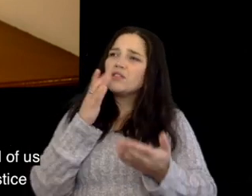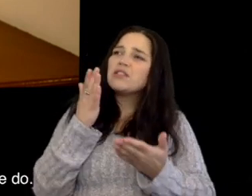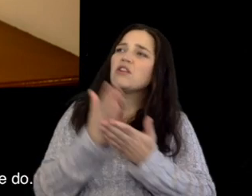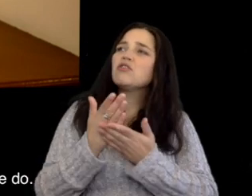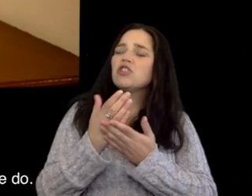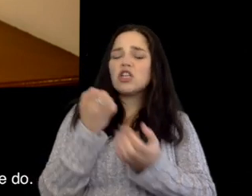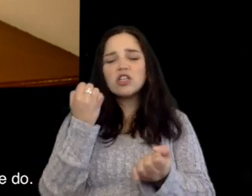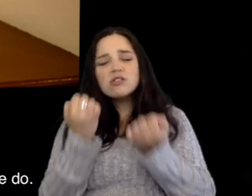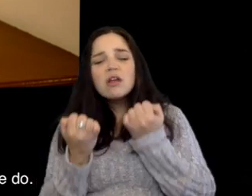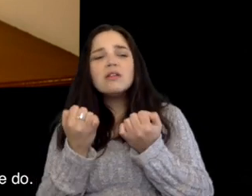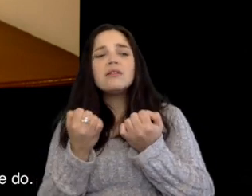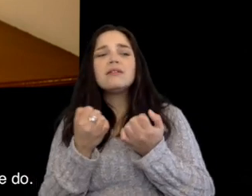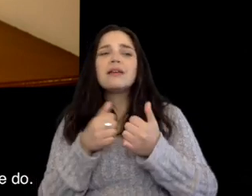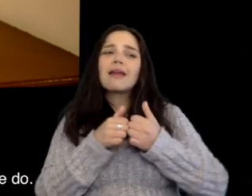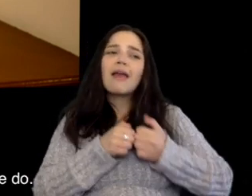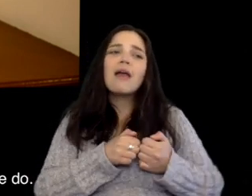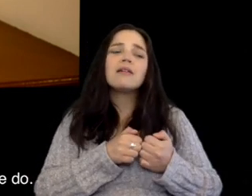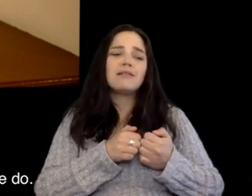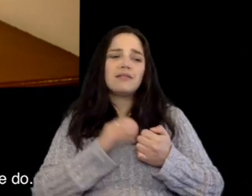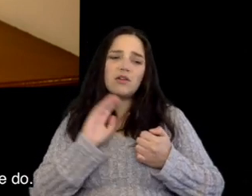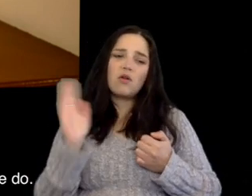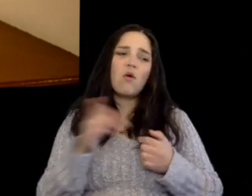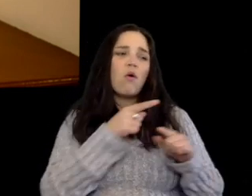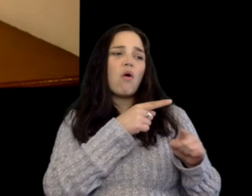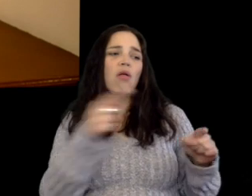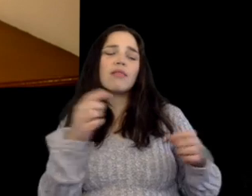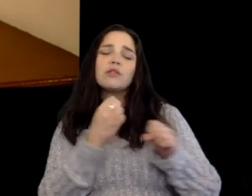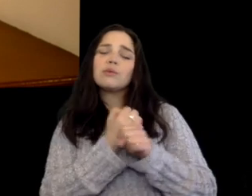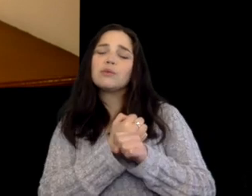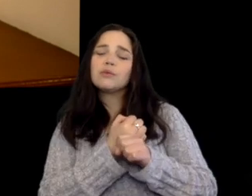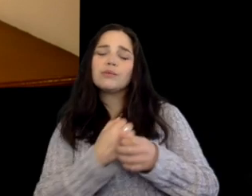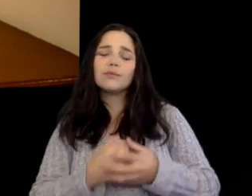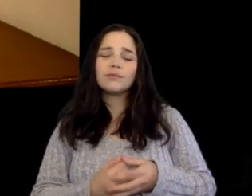justice and kindness in all they do.